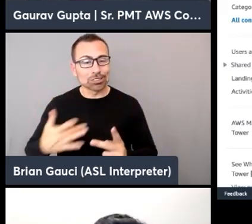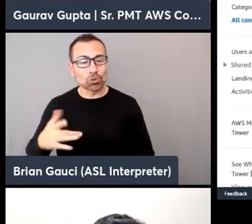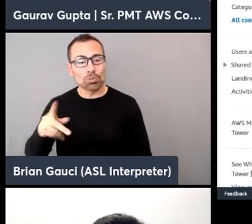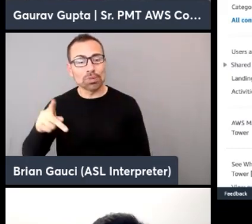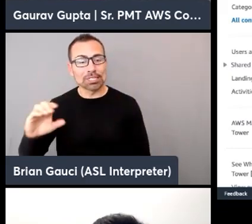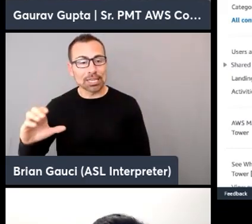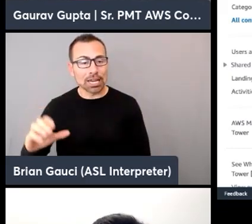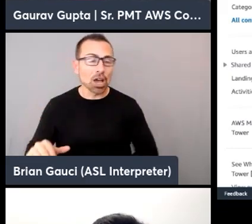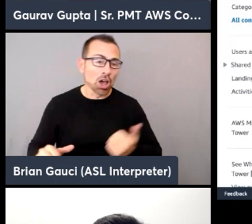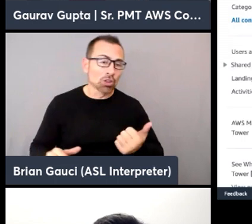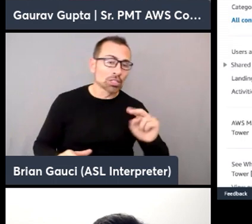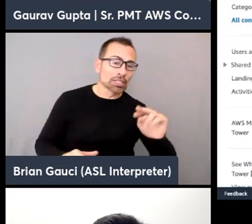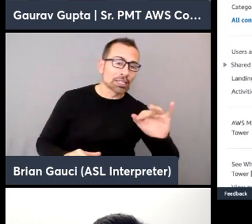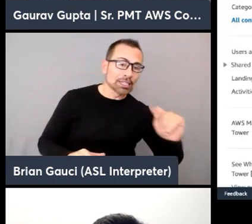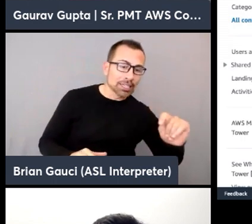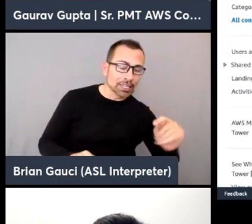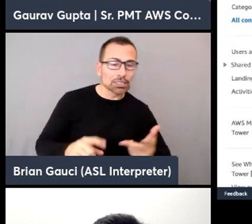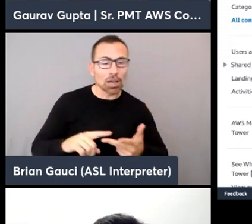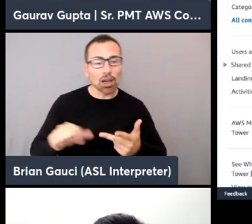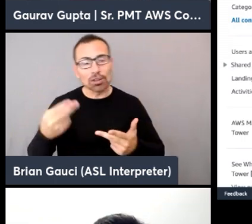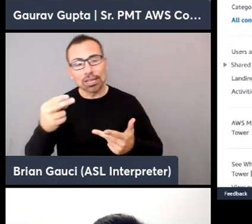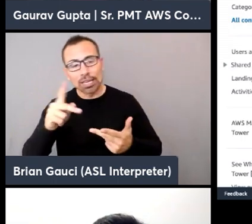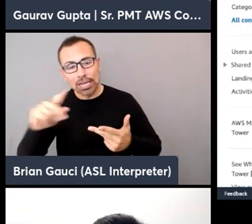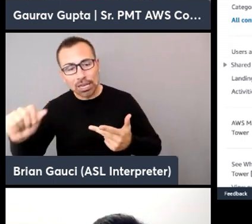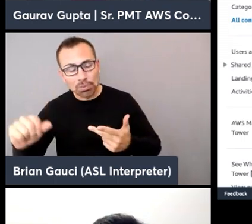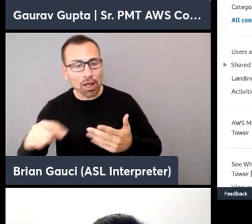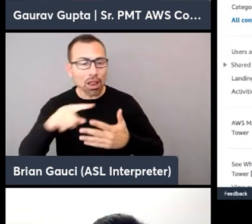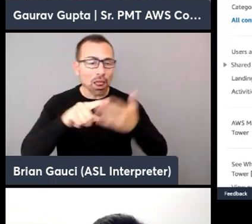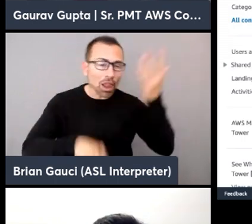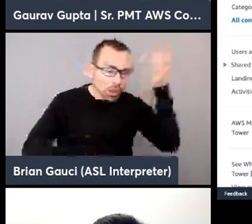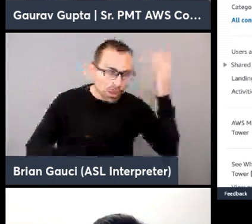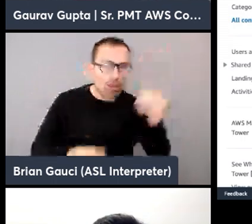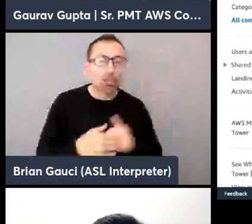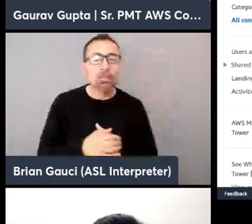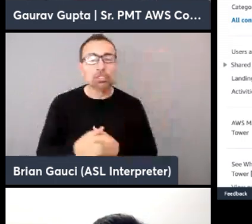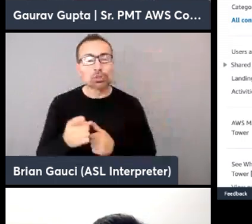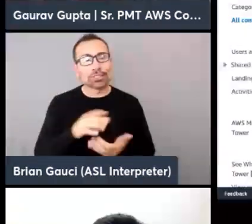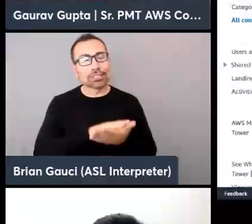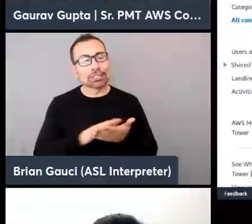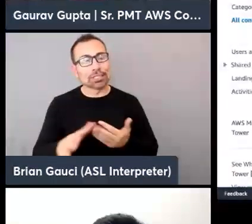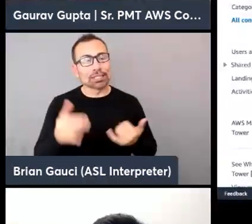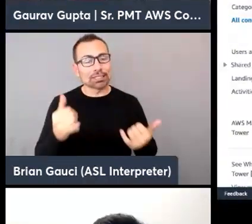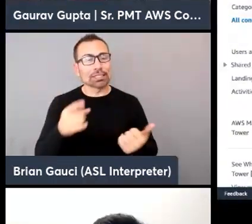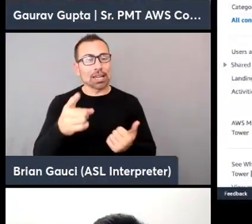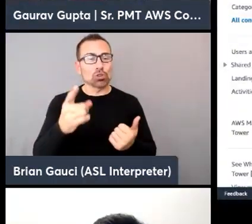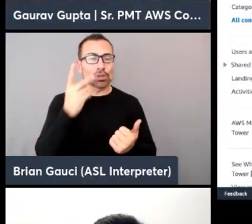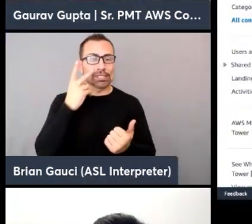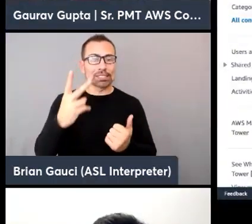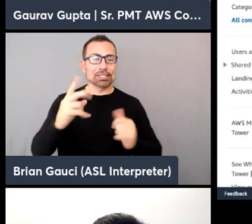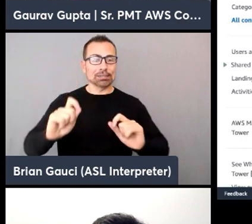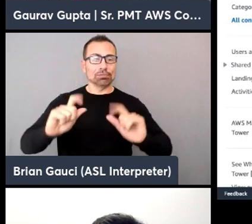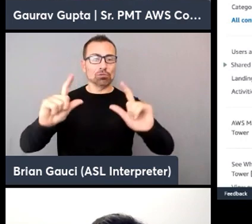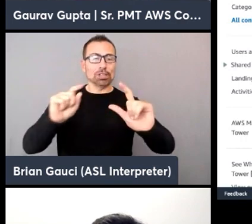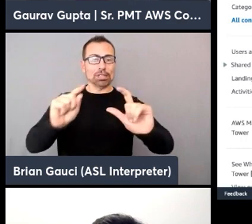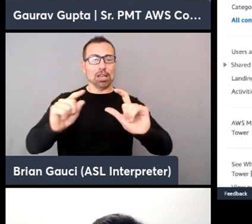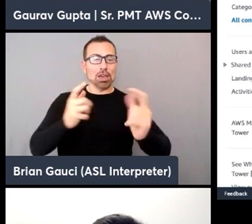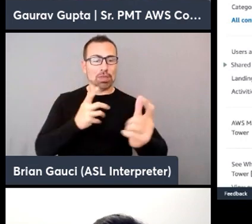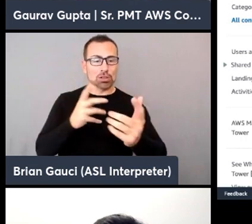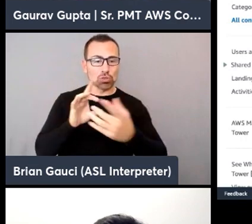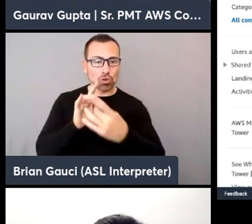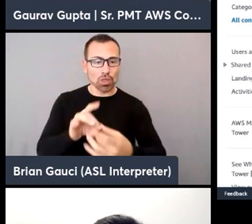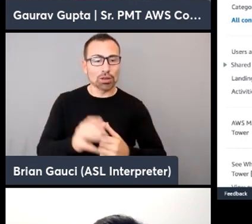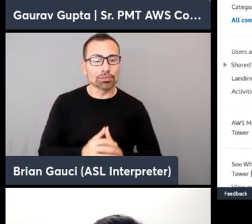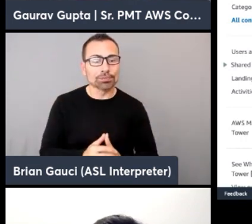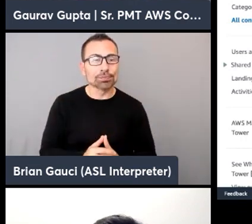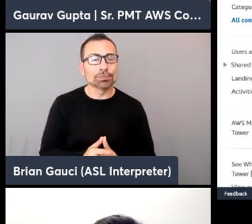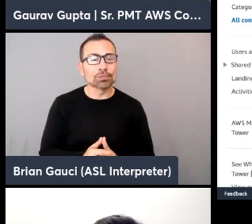with NIST, HIPAA, et cetera, et cetera. So I think that's it's nice that you're correlating. Exactly, and I think it's